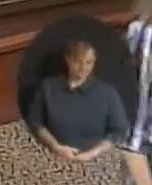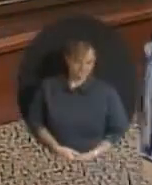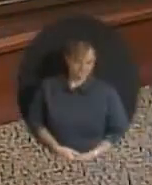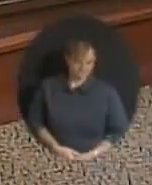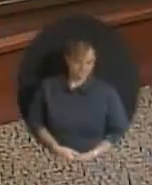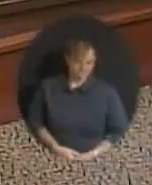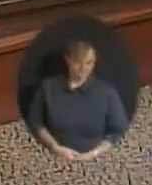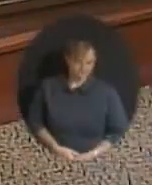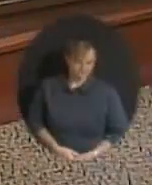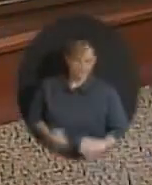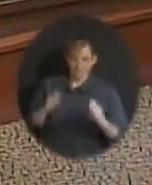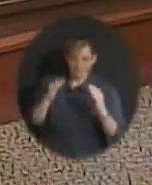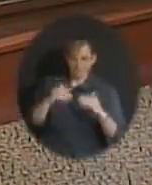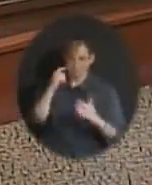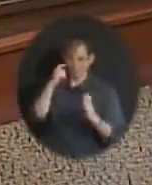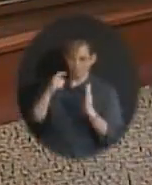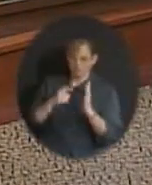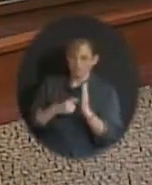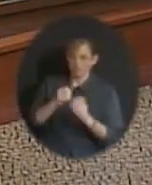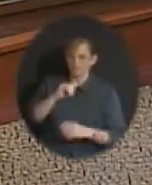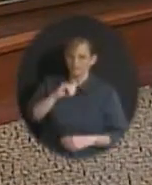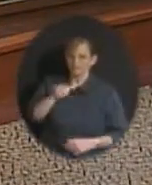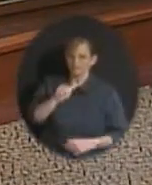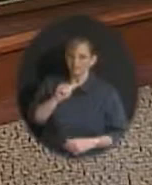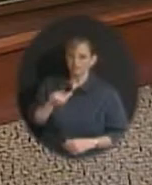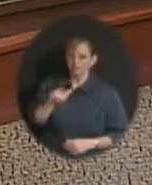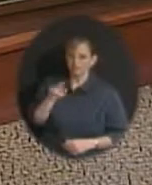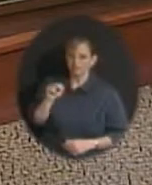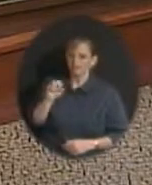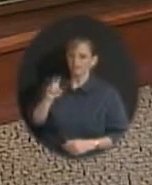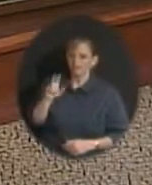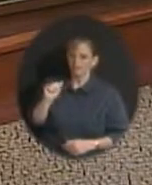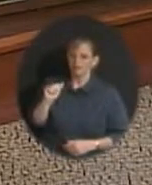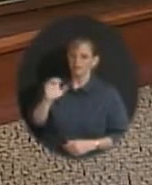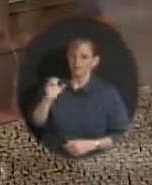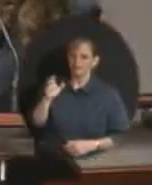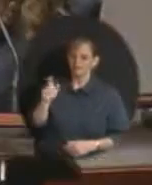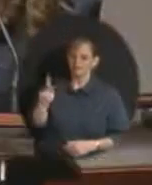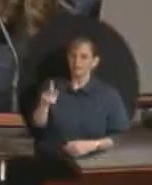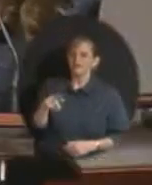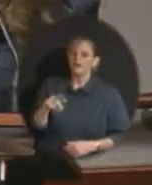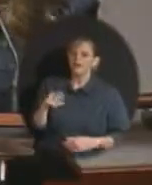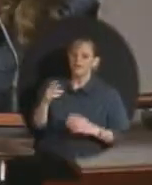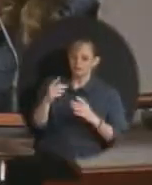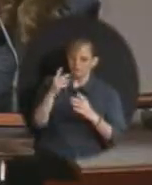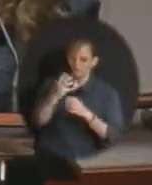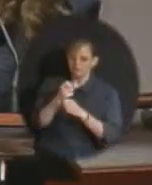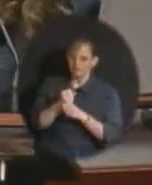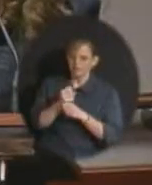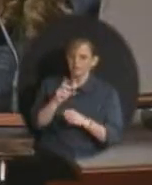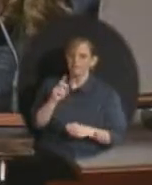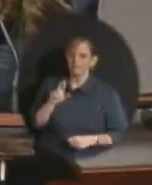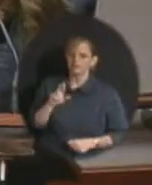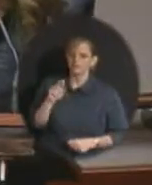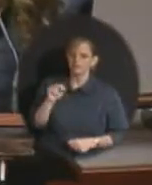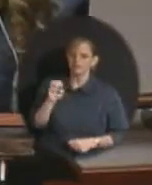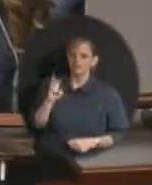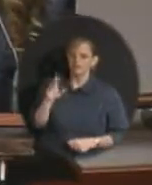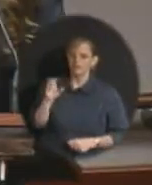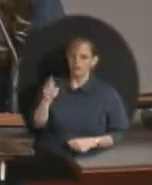Our next recognition tonight is of Jay Novacek, who is named the recipient of the Dr. Art Newcomer Promising Athletic Director Award.